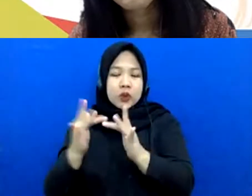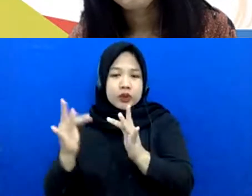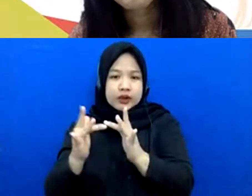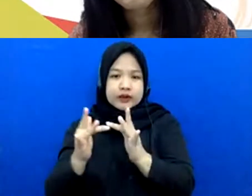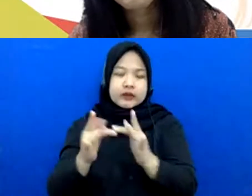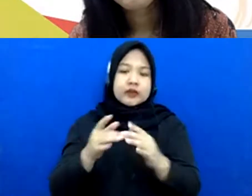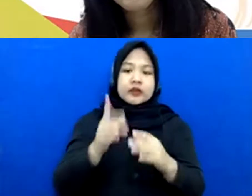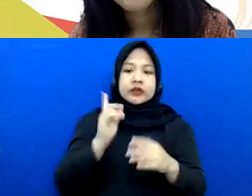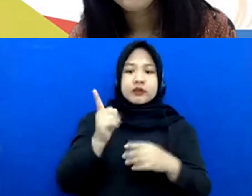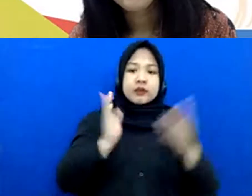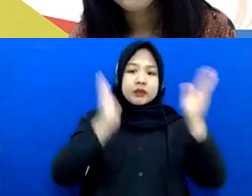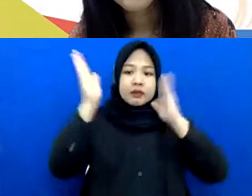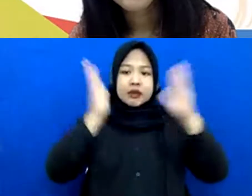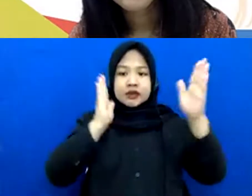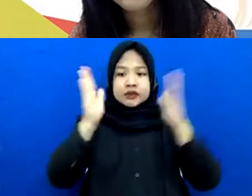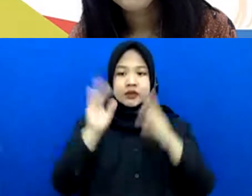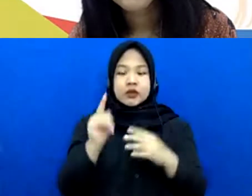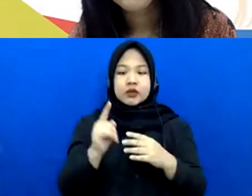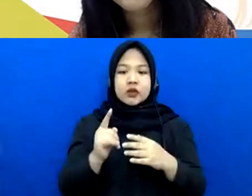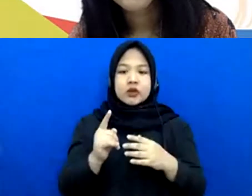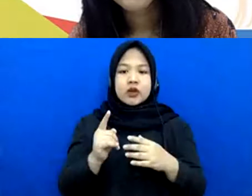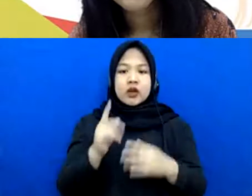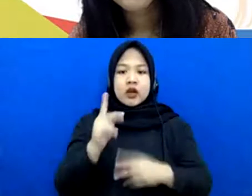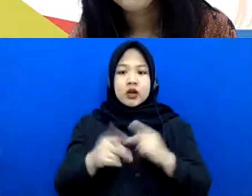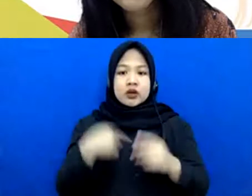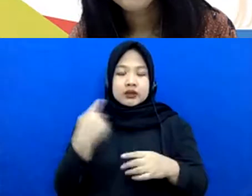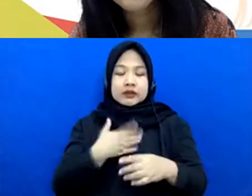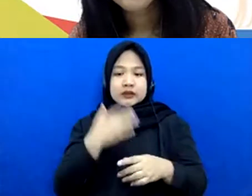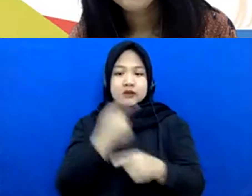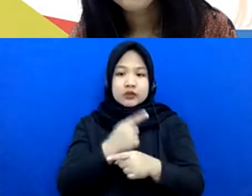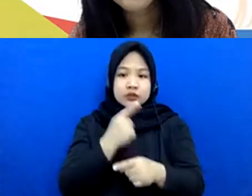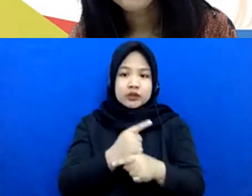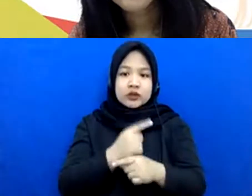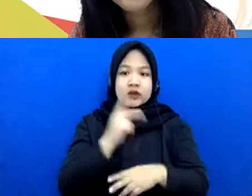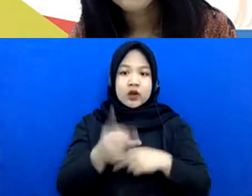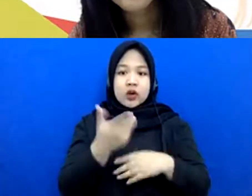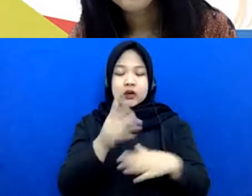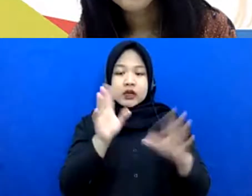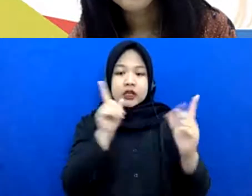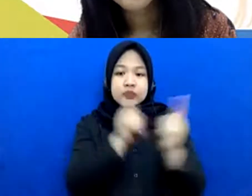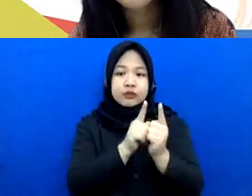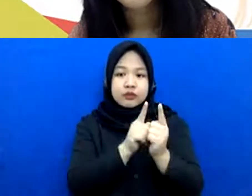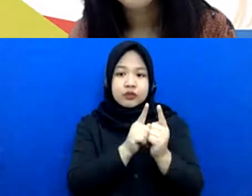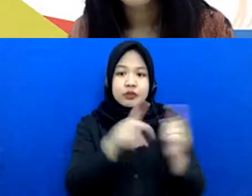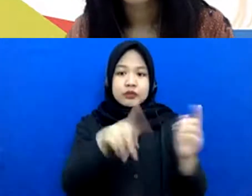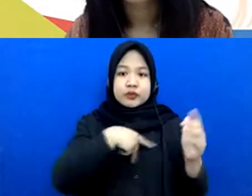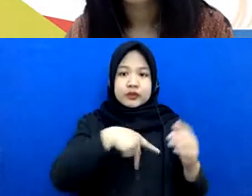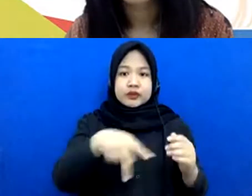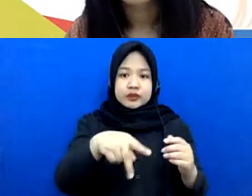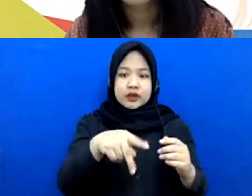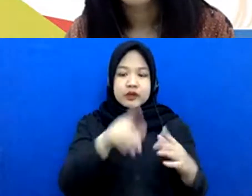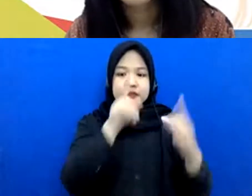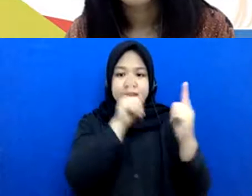since for me as a teacher, when you are meeting your participants